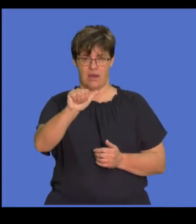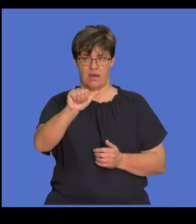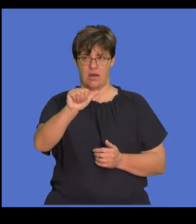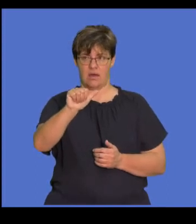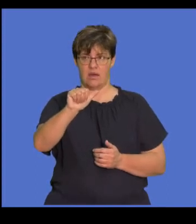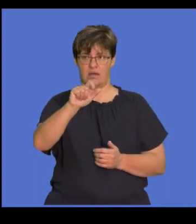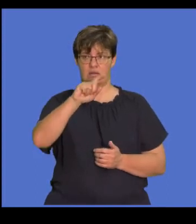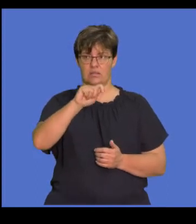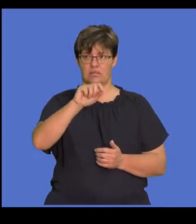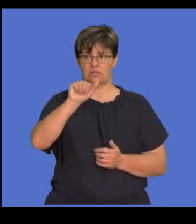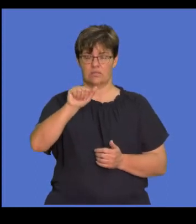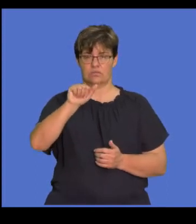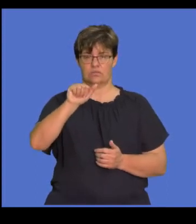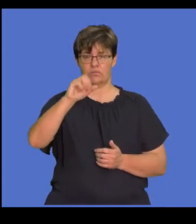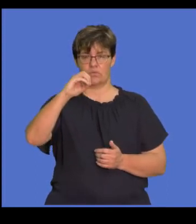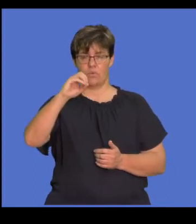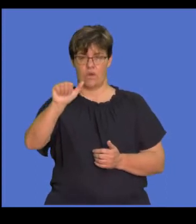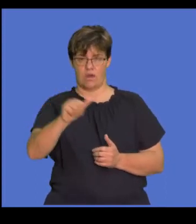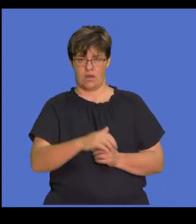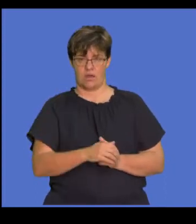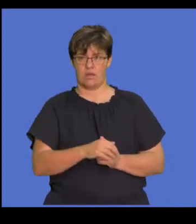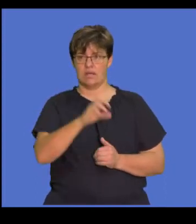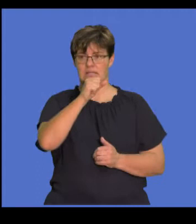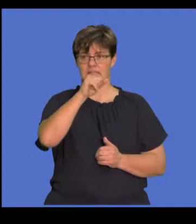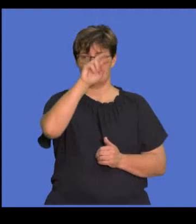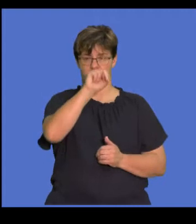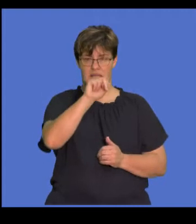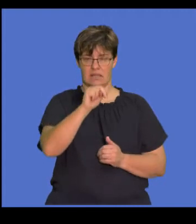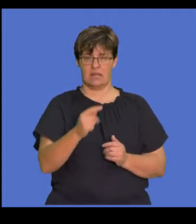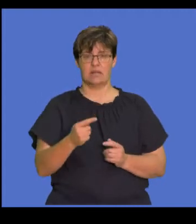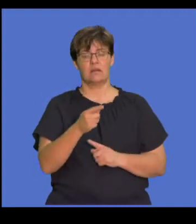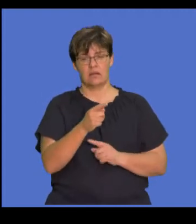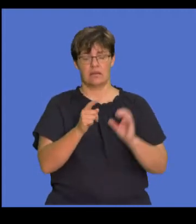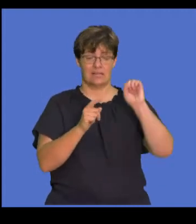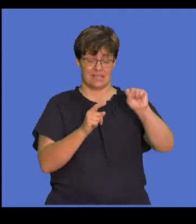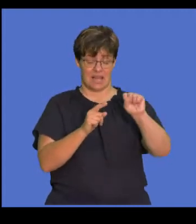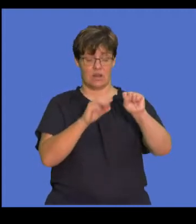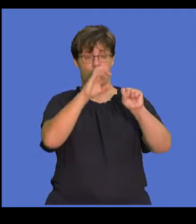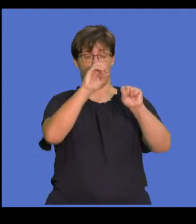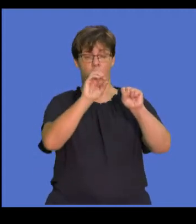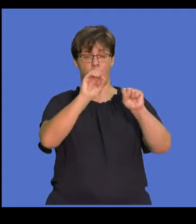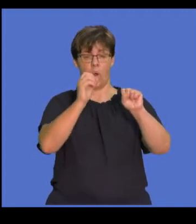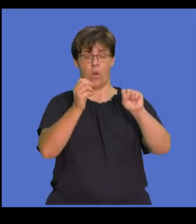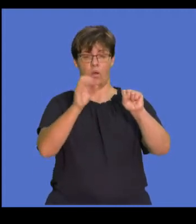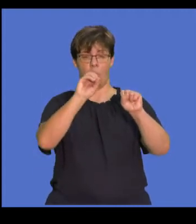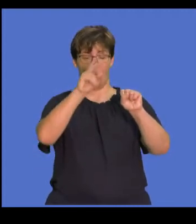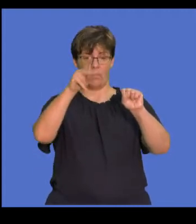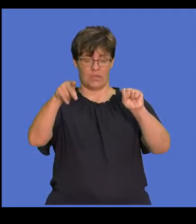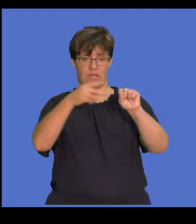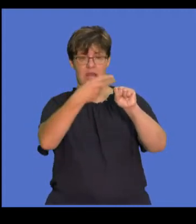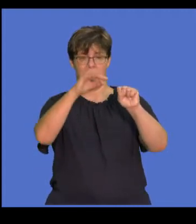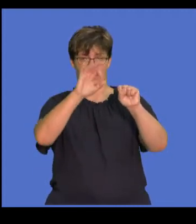right? Tor, like this. So sine is opposite over hypotenuse, which are these